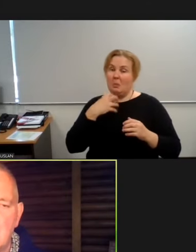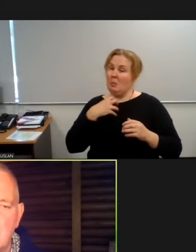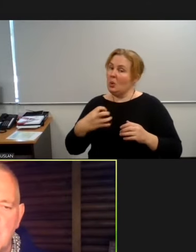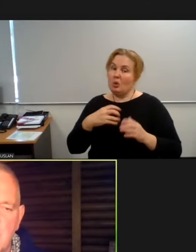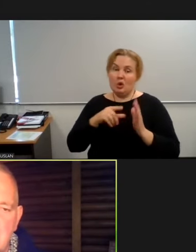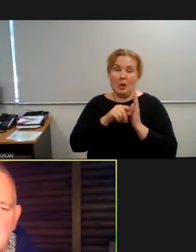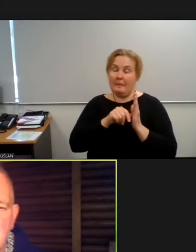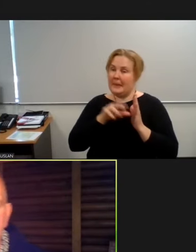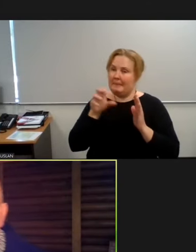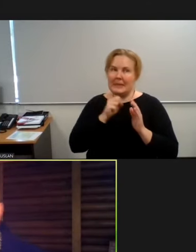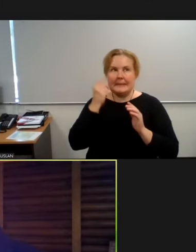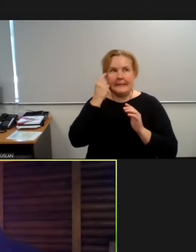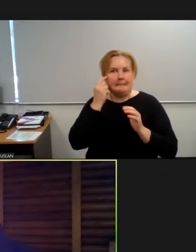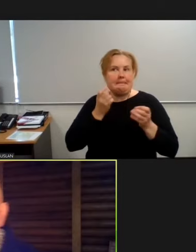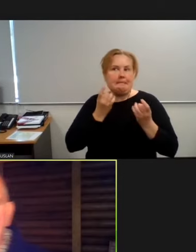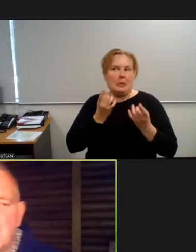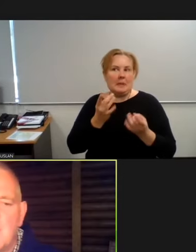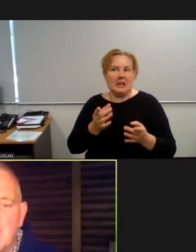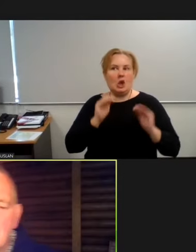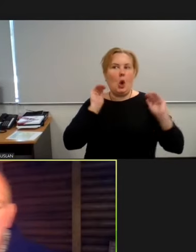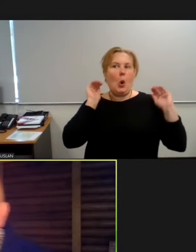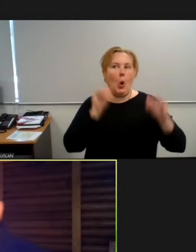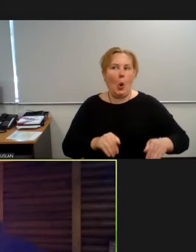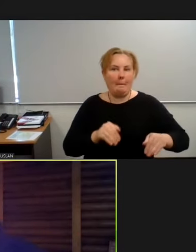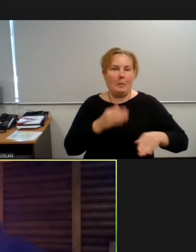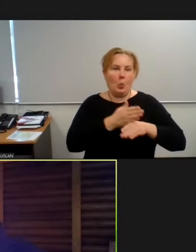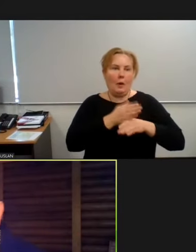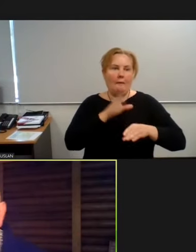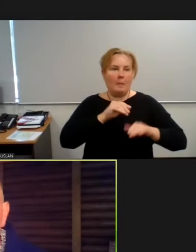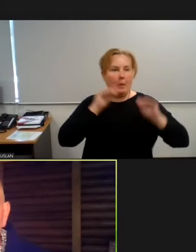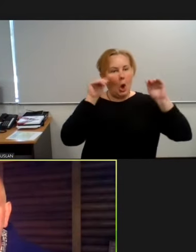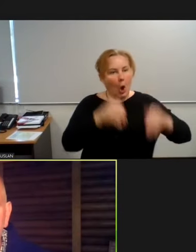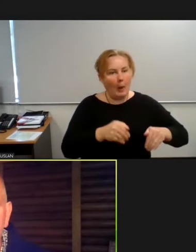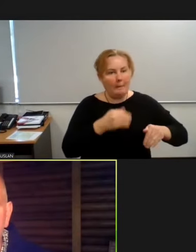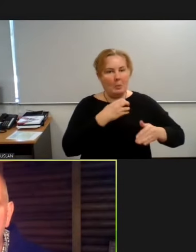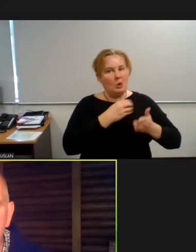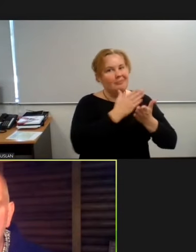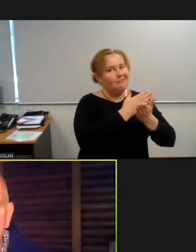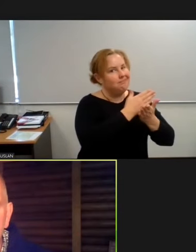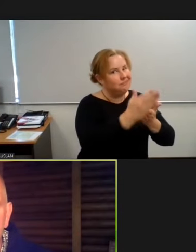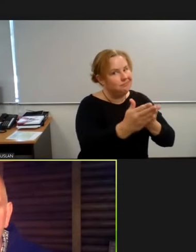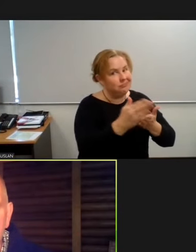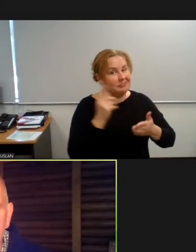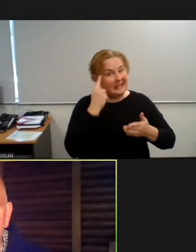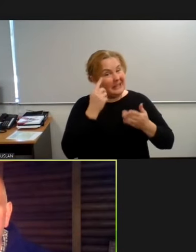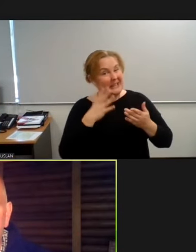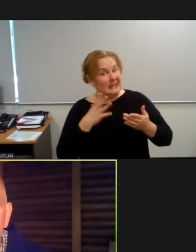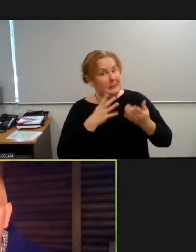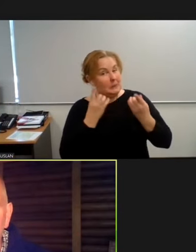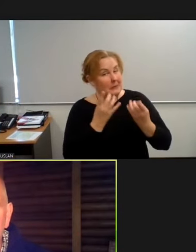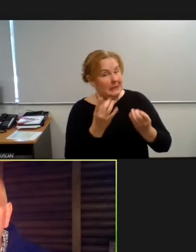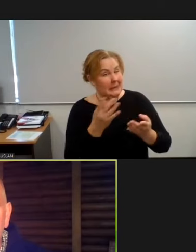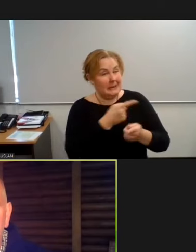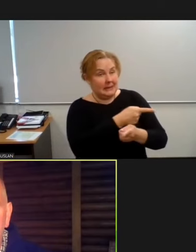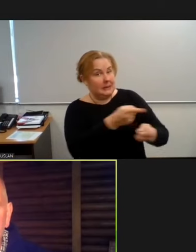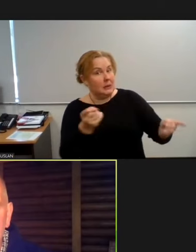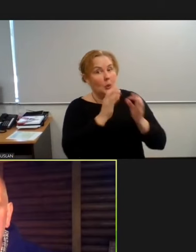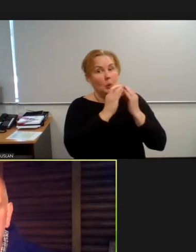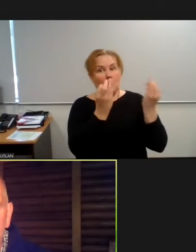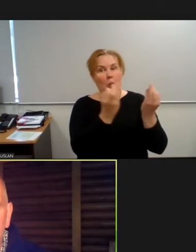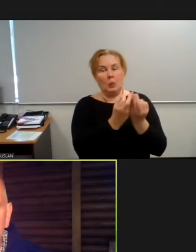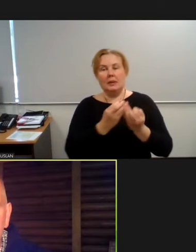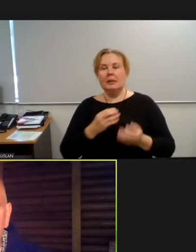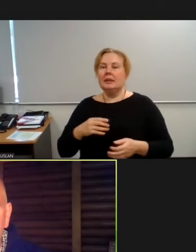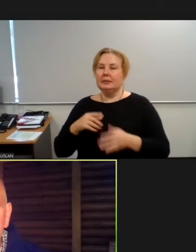Well, hello, everybody. Thank you very much, Emma. I think Tammy, Natalie and Ben have already